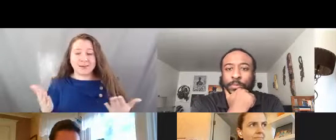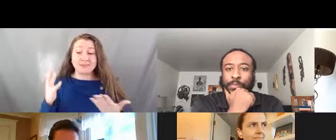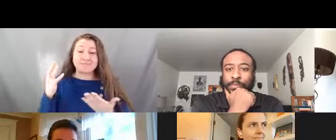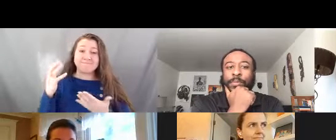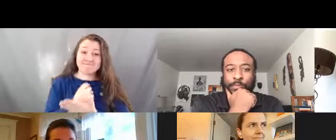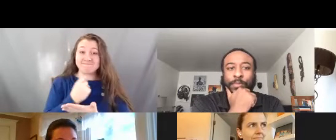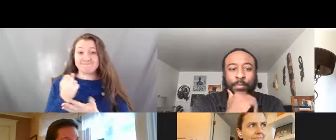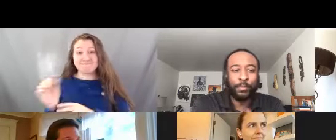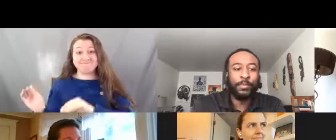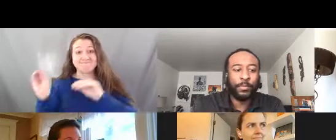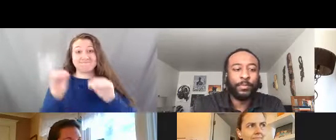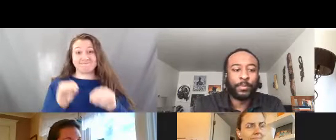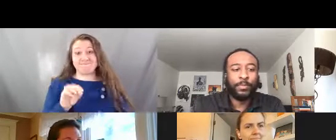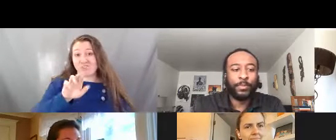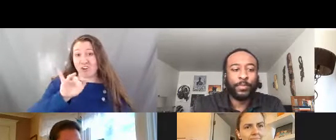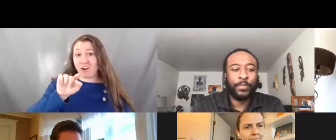New York.